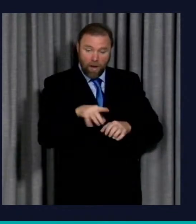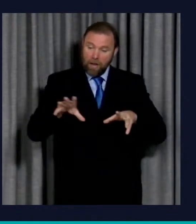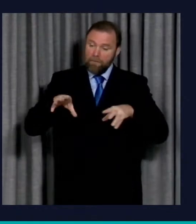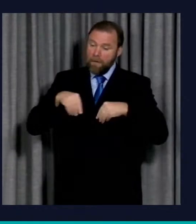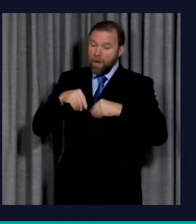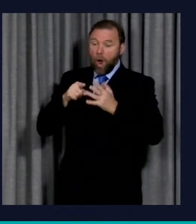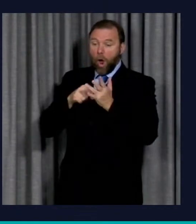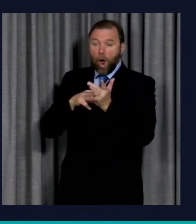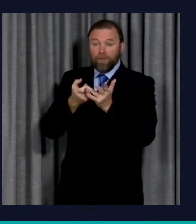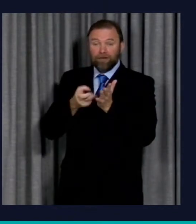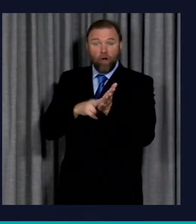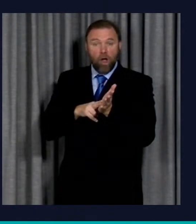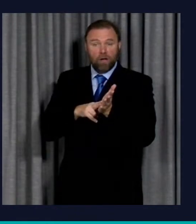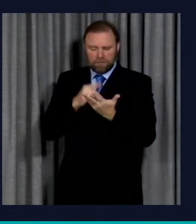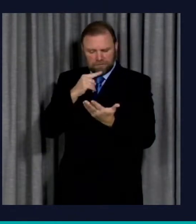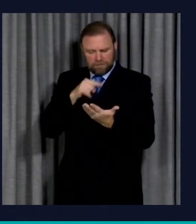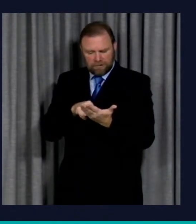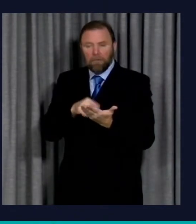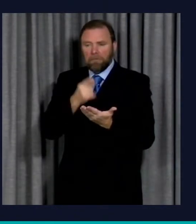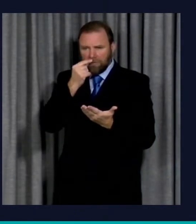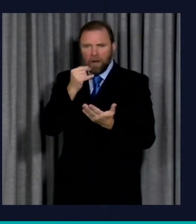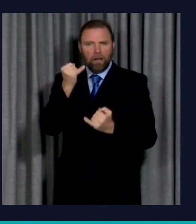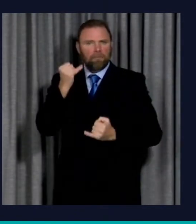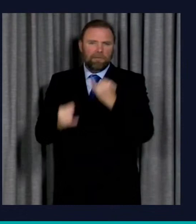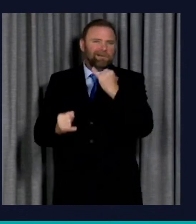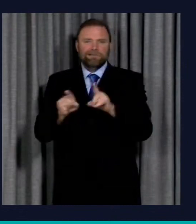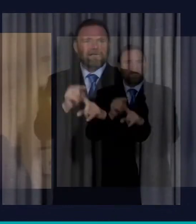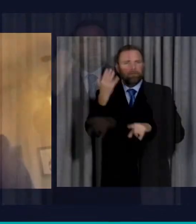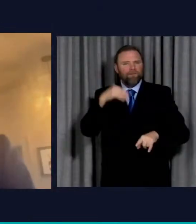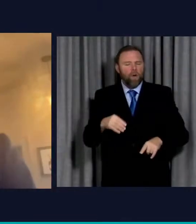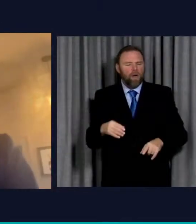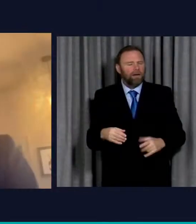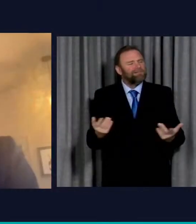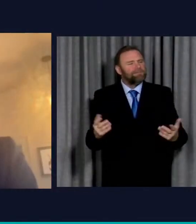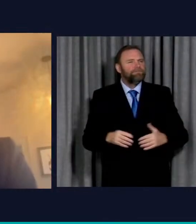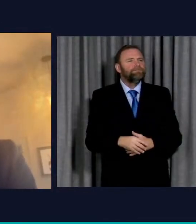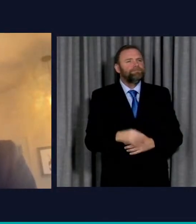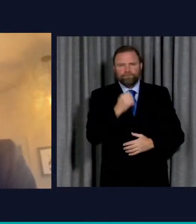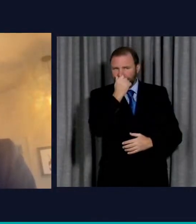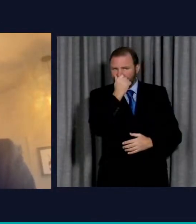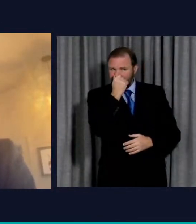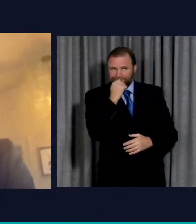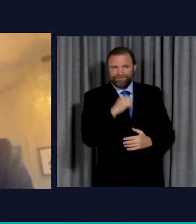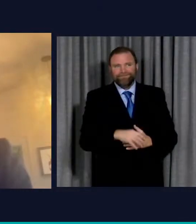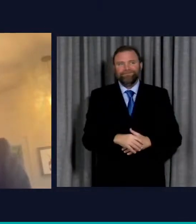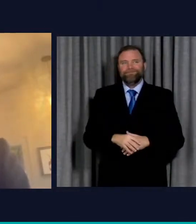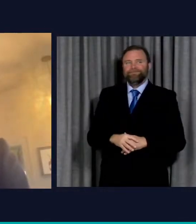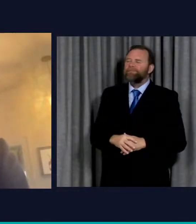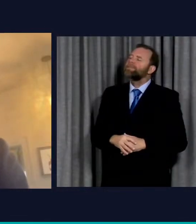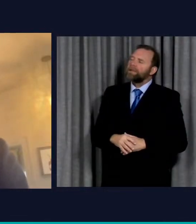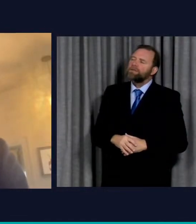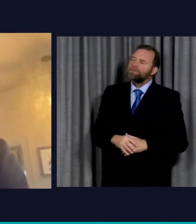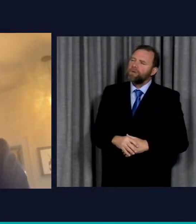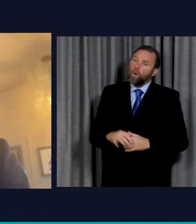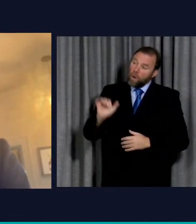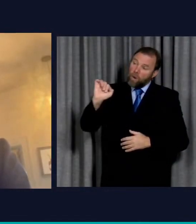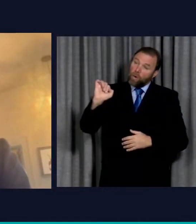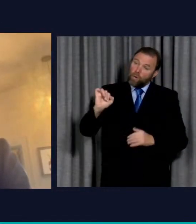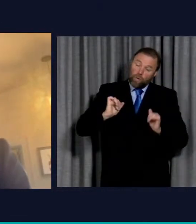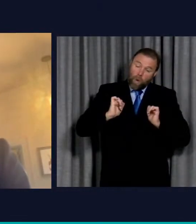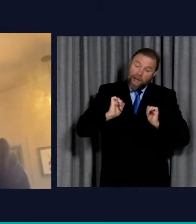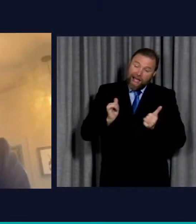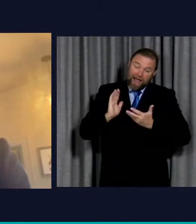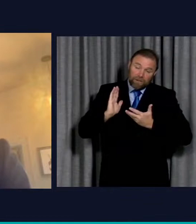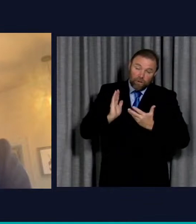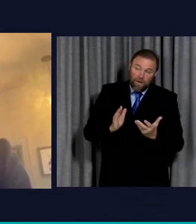as severe as any other form would be. And so with that, how pressured is your health service right now? Can